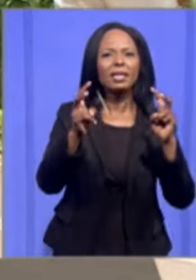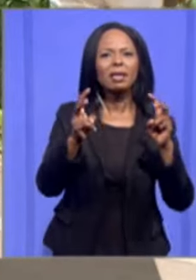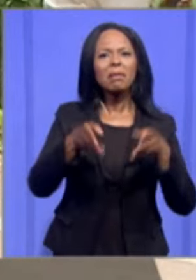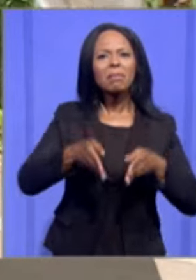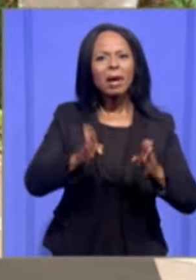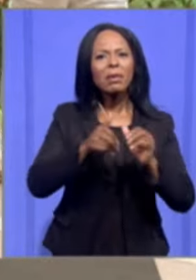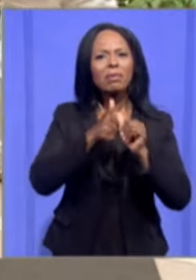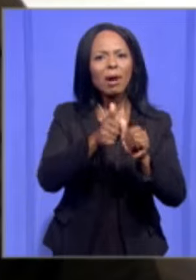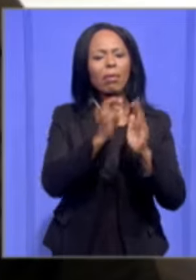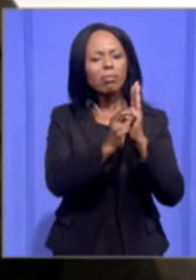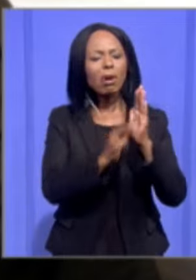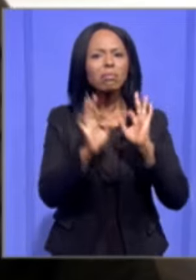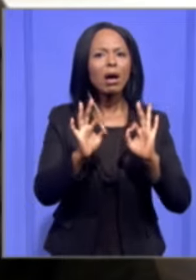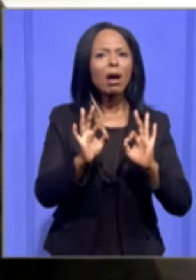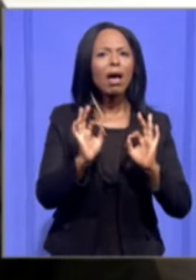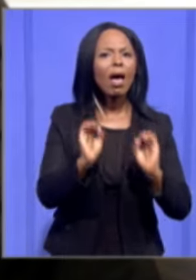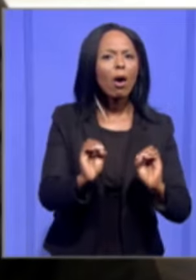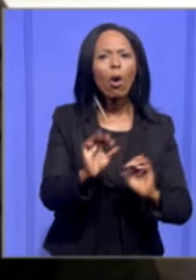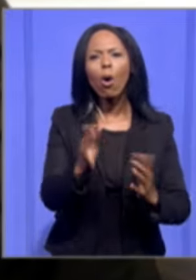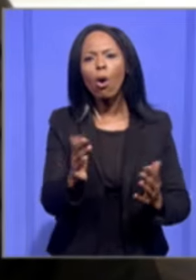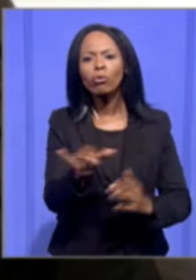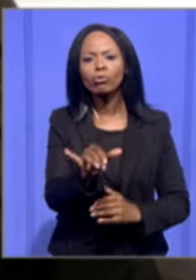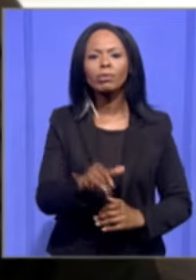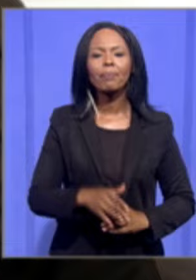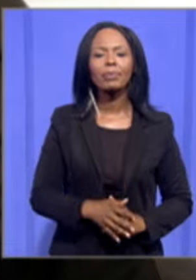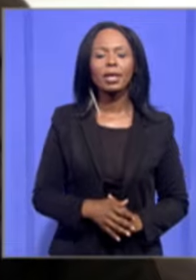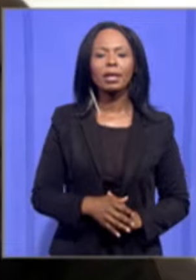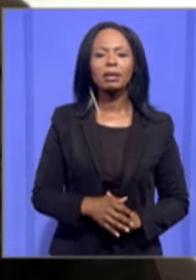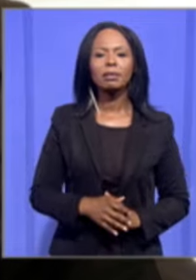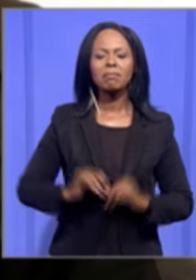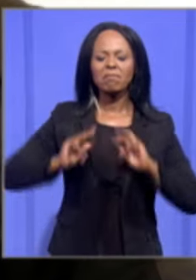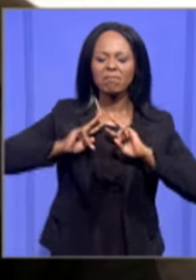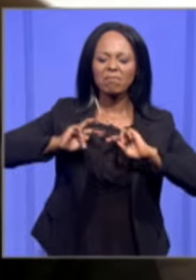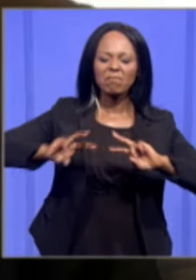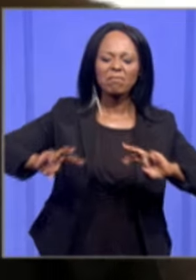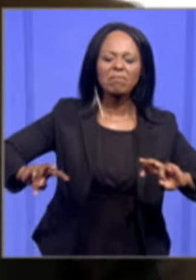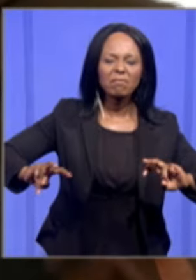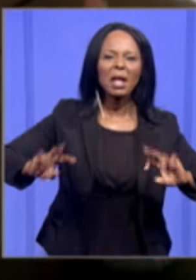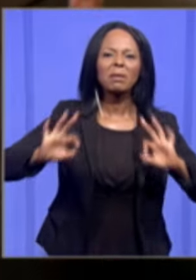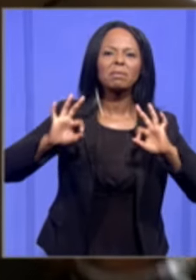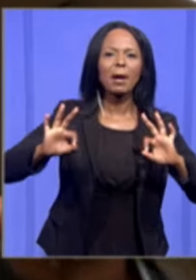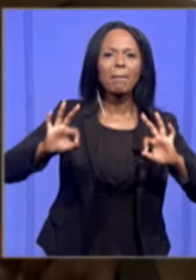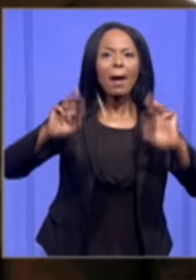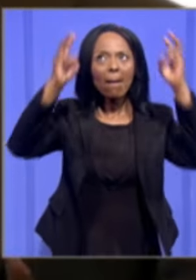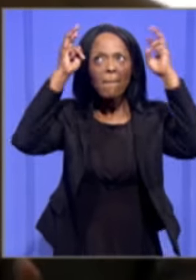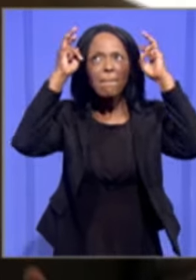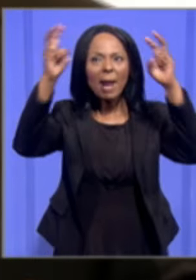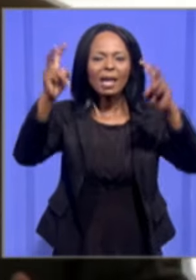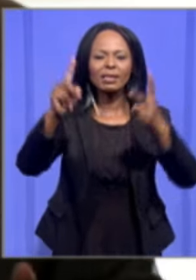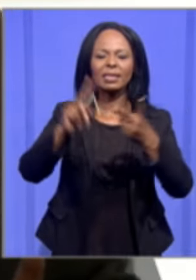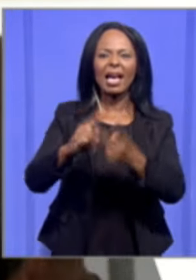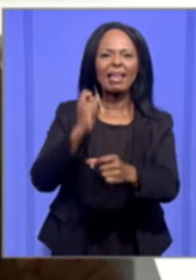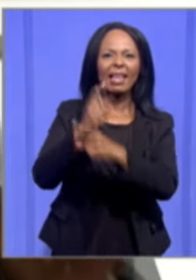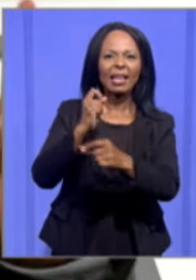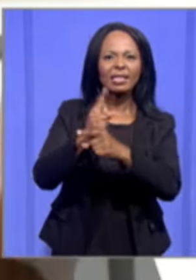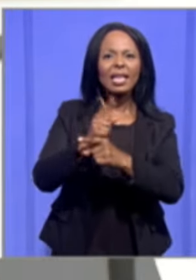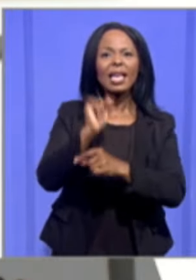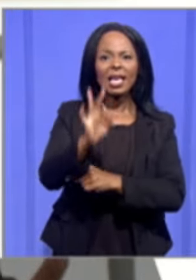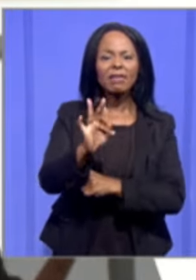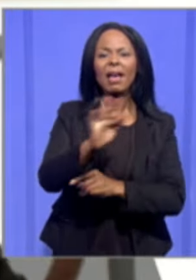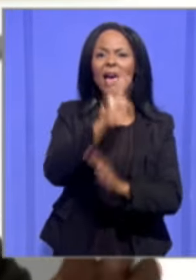kana jang. Ga di check-iwe botse, go check-iwe dibese le di-taxi tsona,